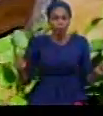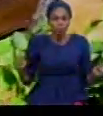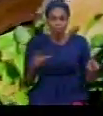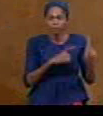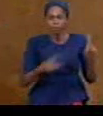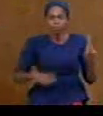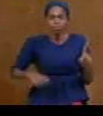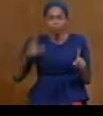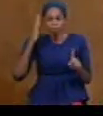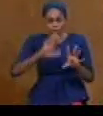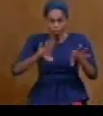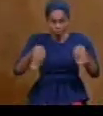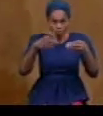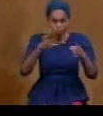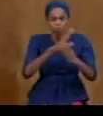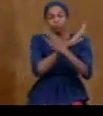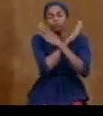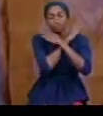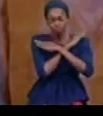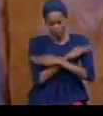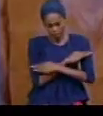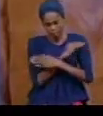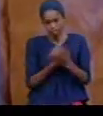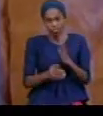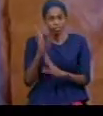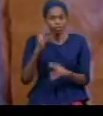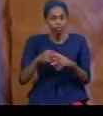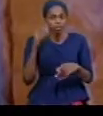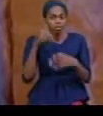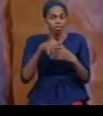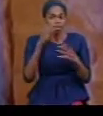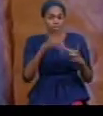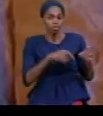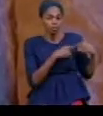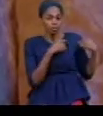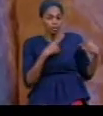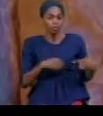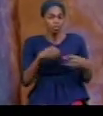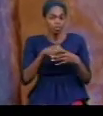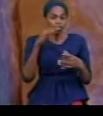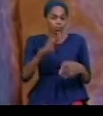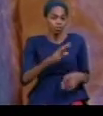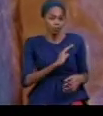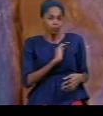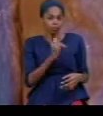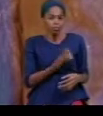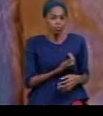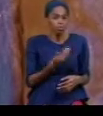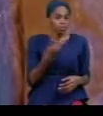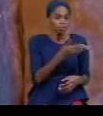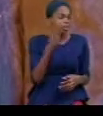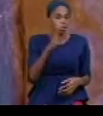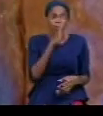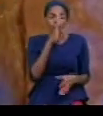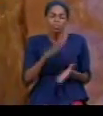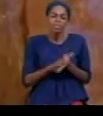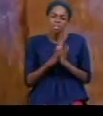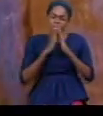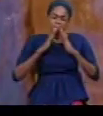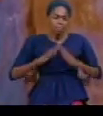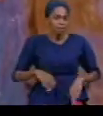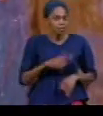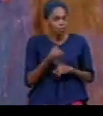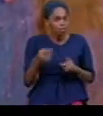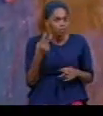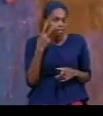you rest. In your heart, in your soul, there'll be peace. When it appears,